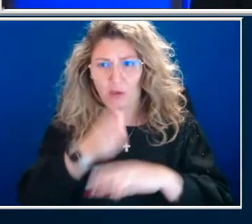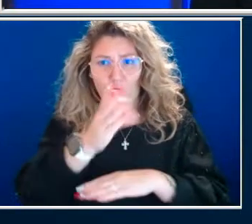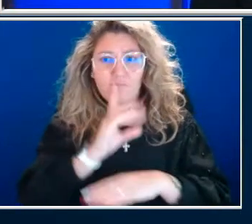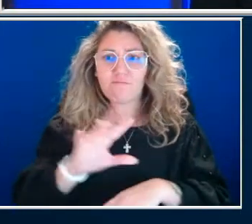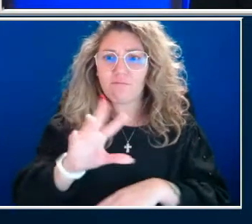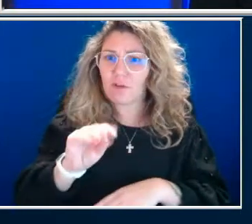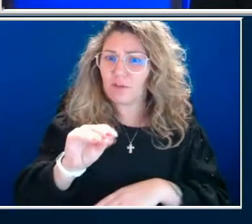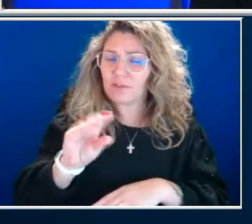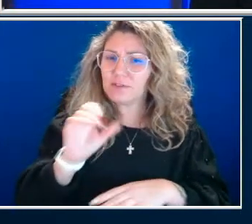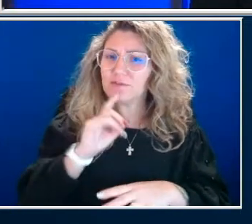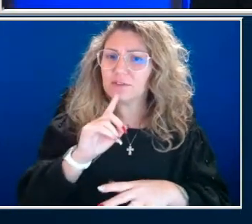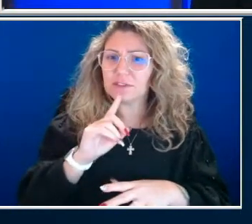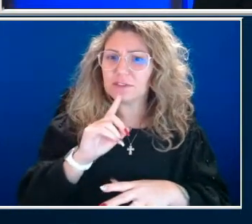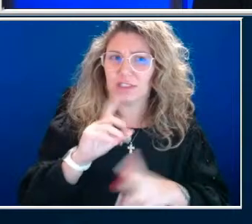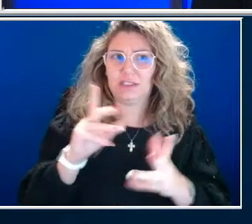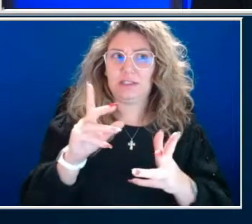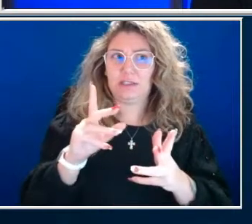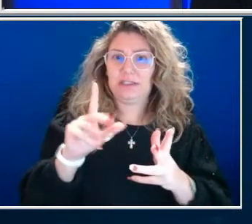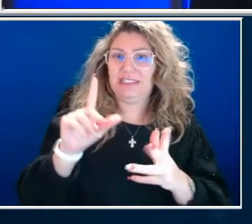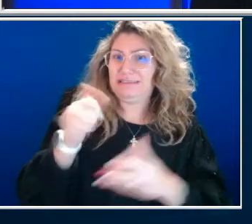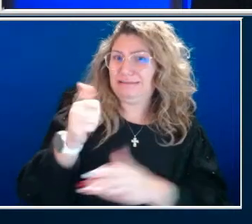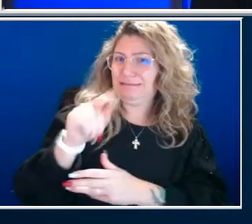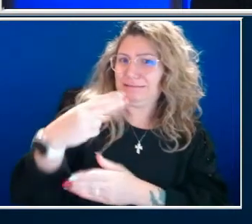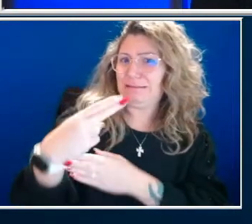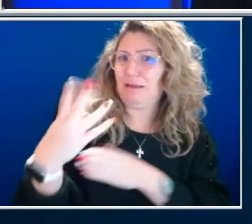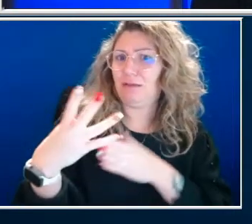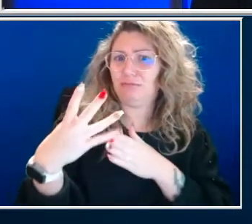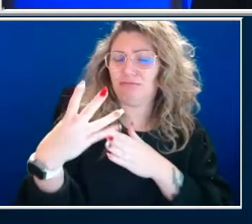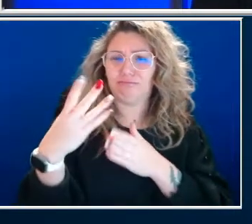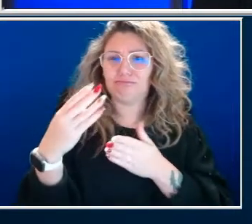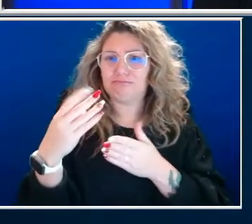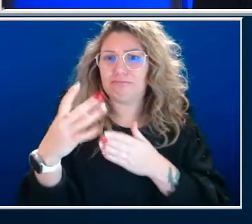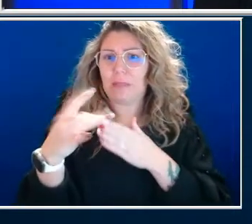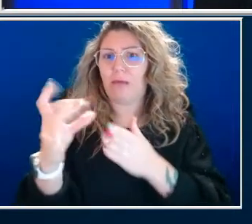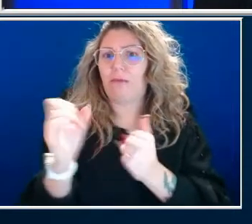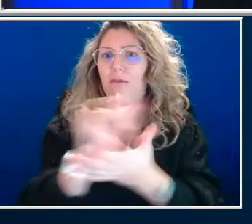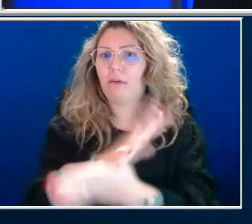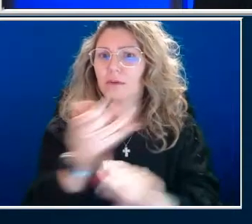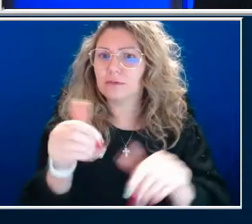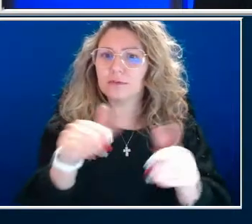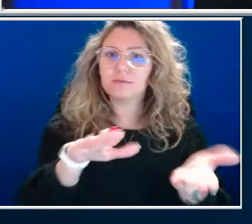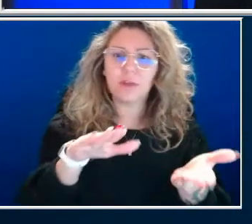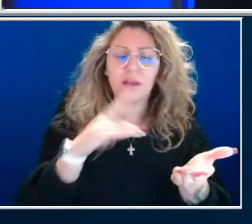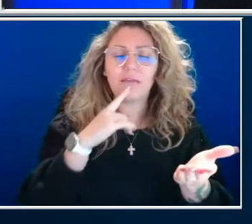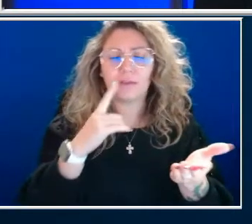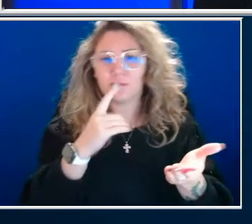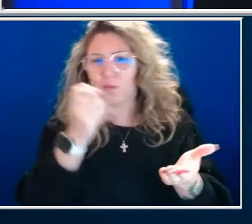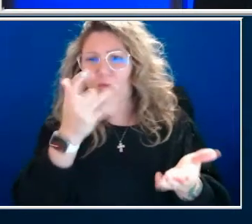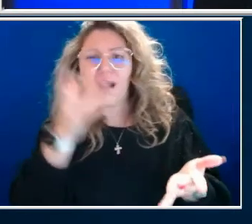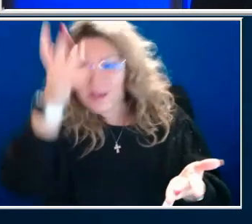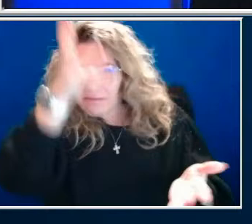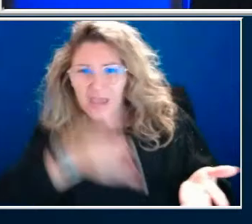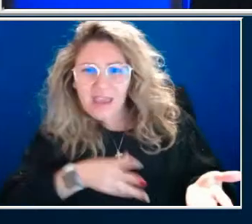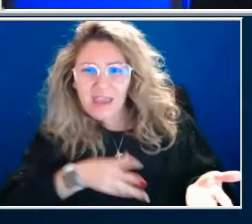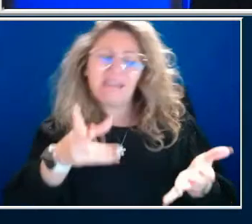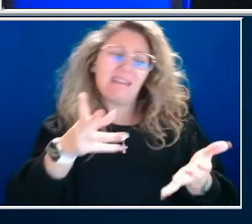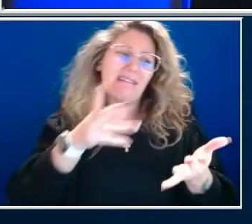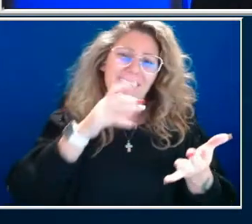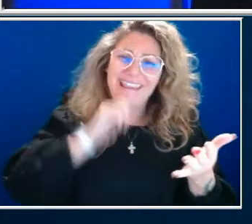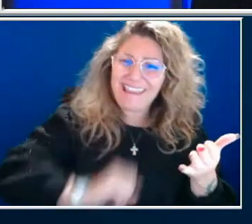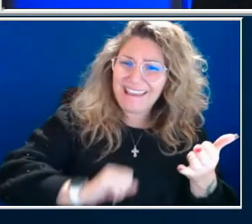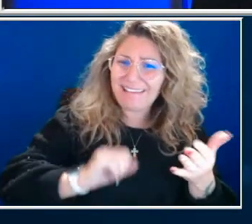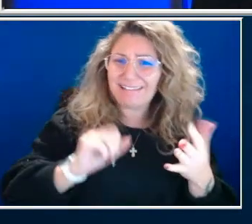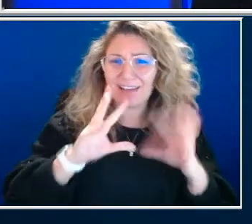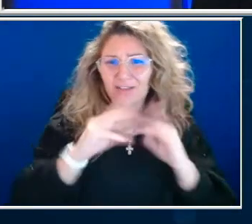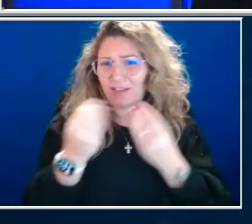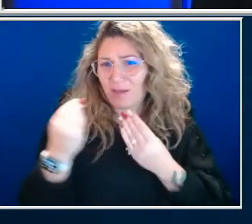death. Why is that? Why men? And why is it age? Is it family history of heart issues? What might